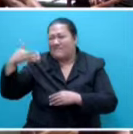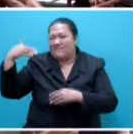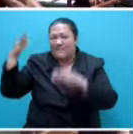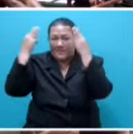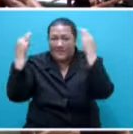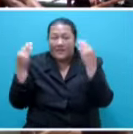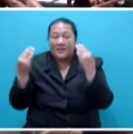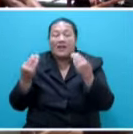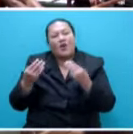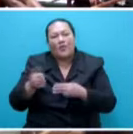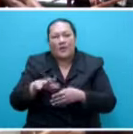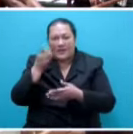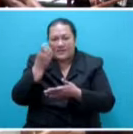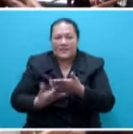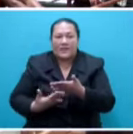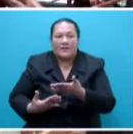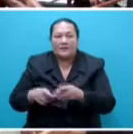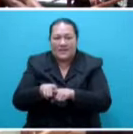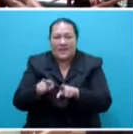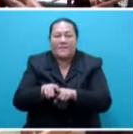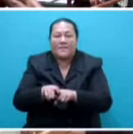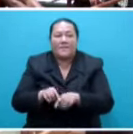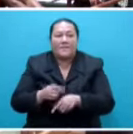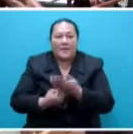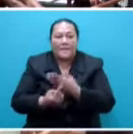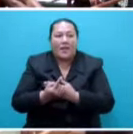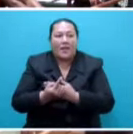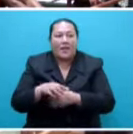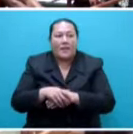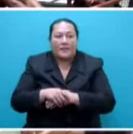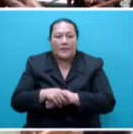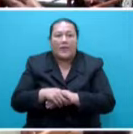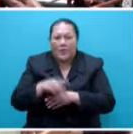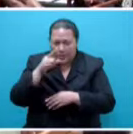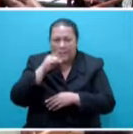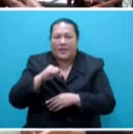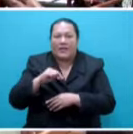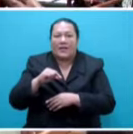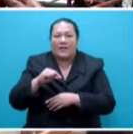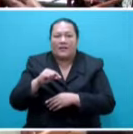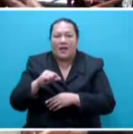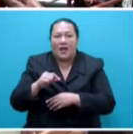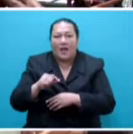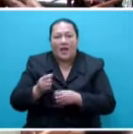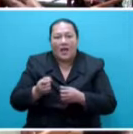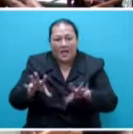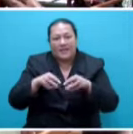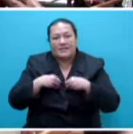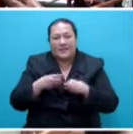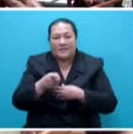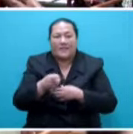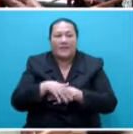an agreement between the two parties. So we can accommodate that. But we're looking at the big picture